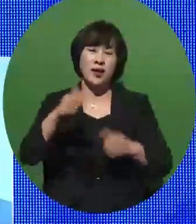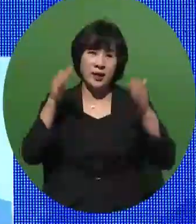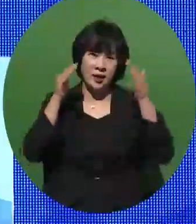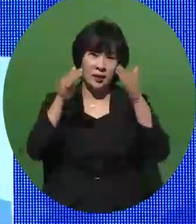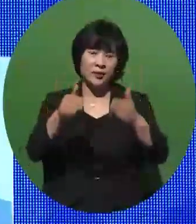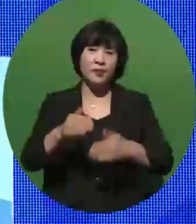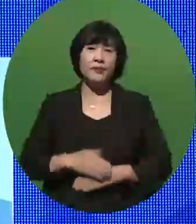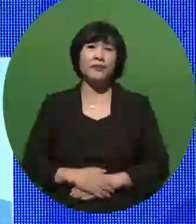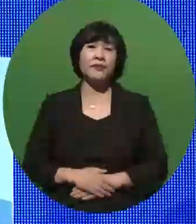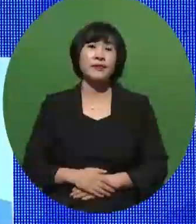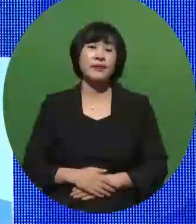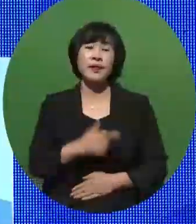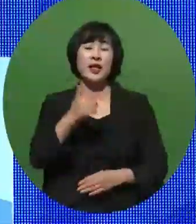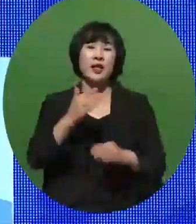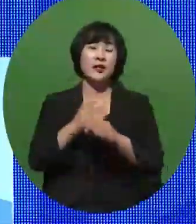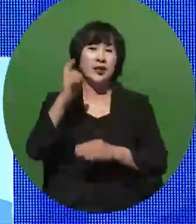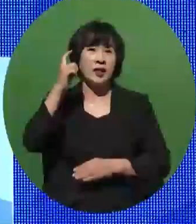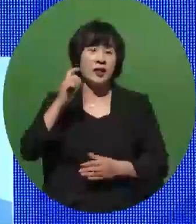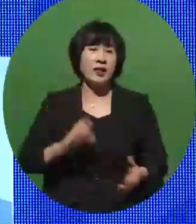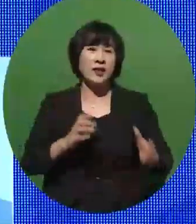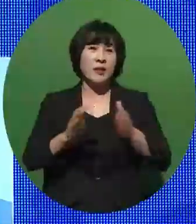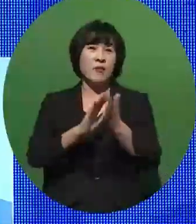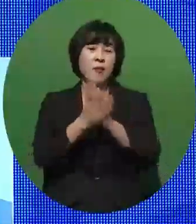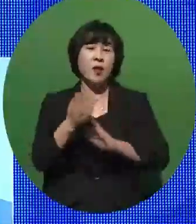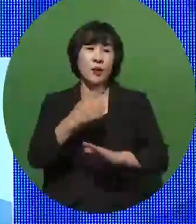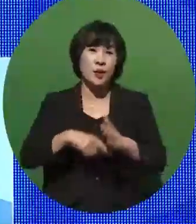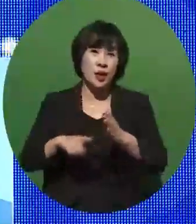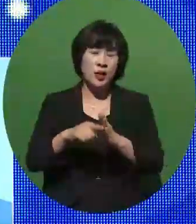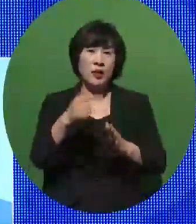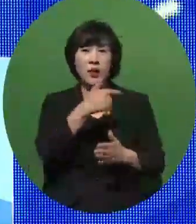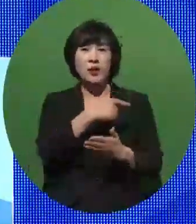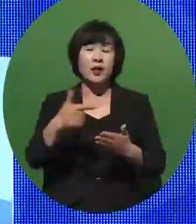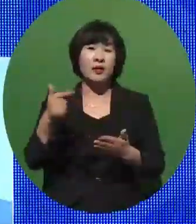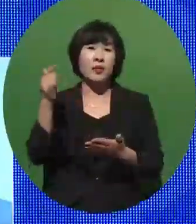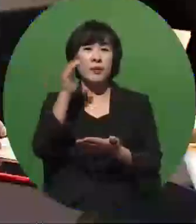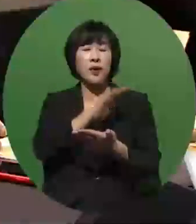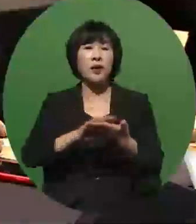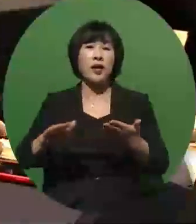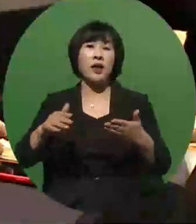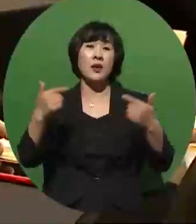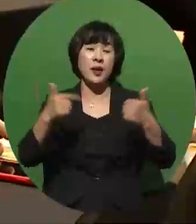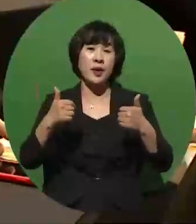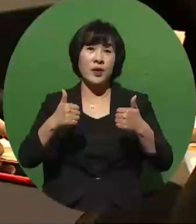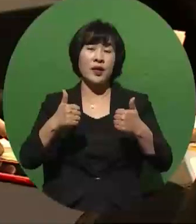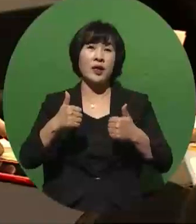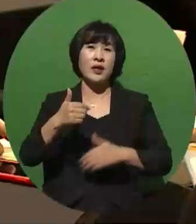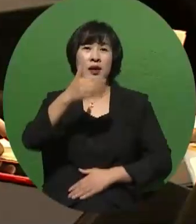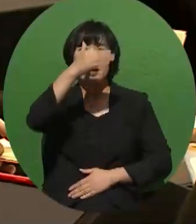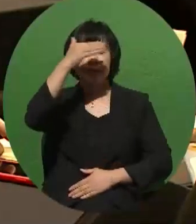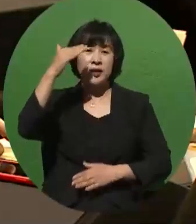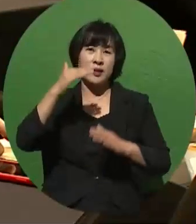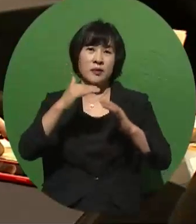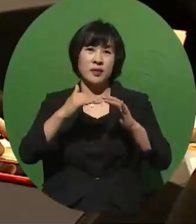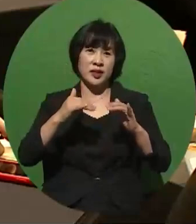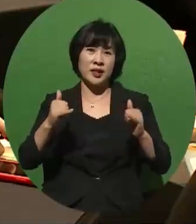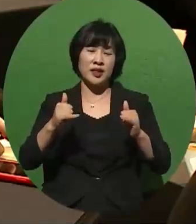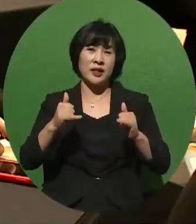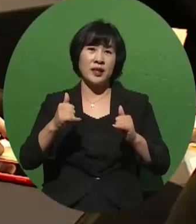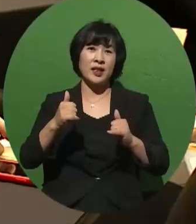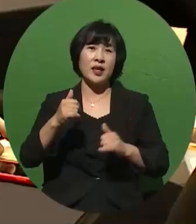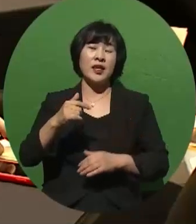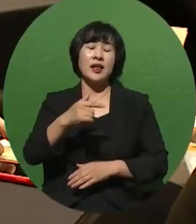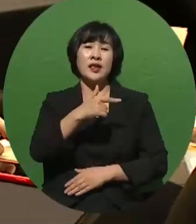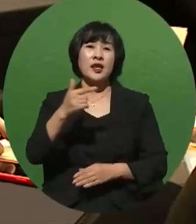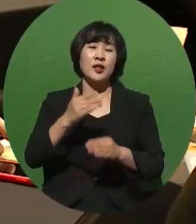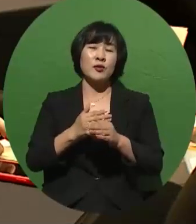the president to honor, inherit, and develop his legacy. the Kim Dae-jung Peace Forum to